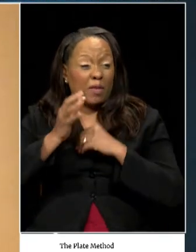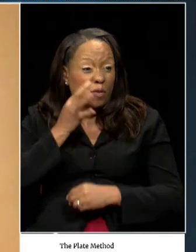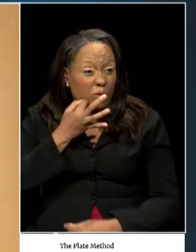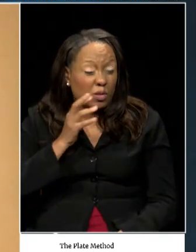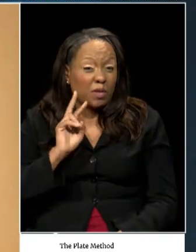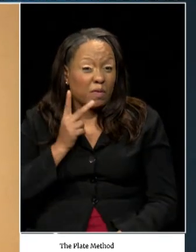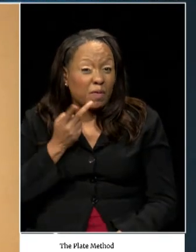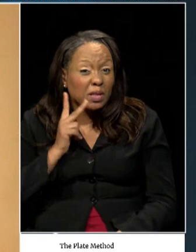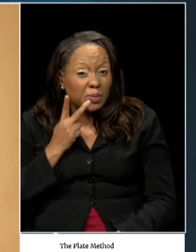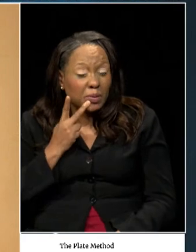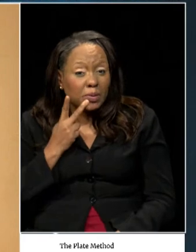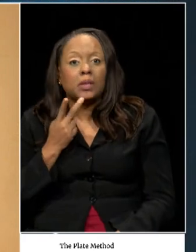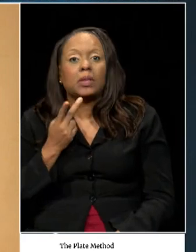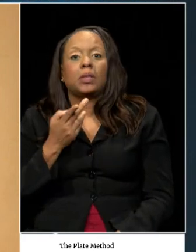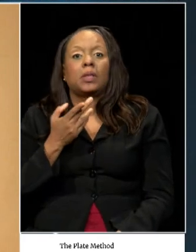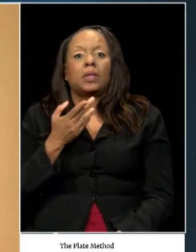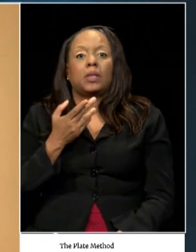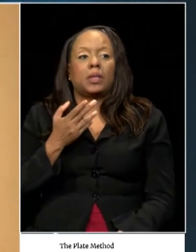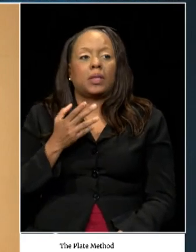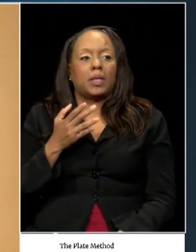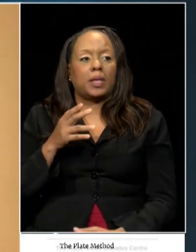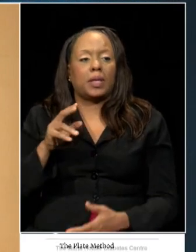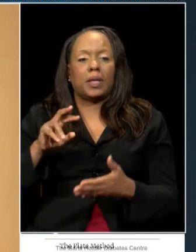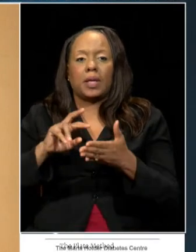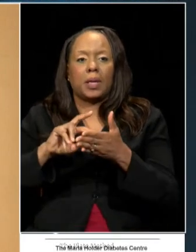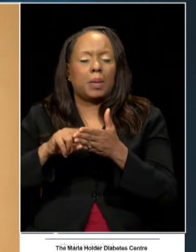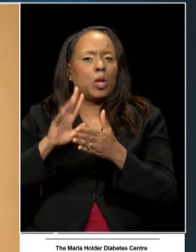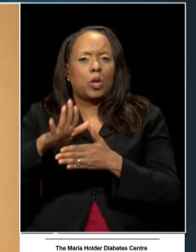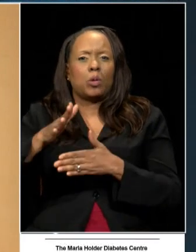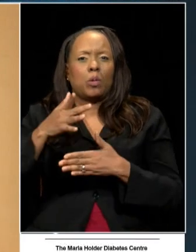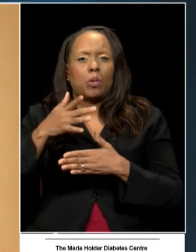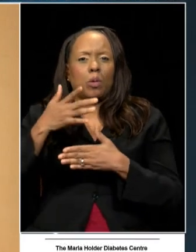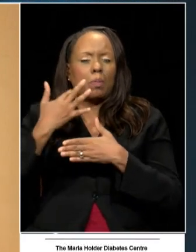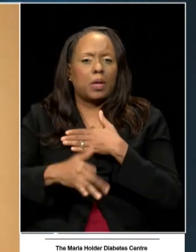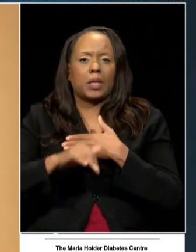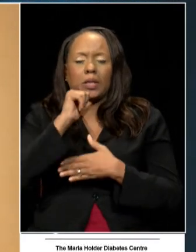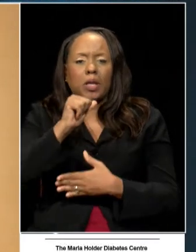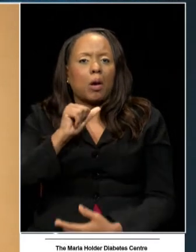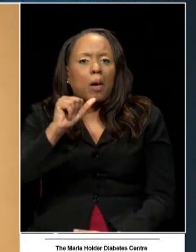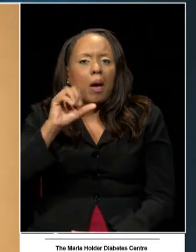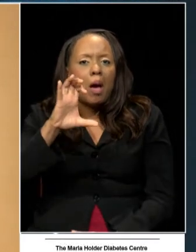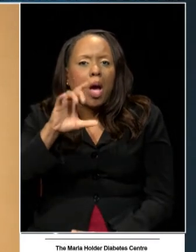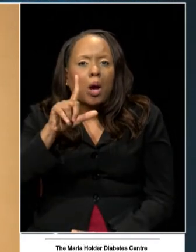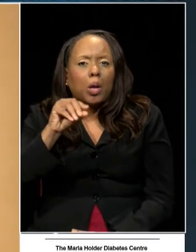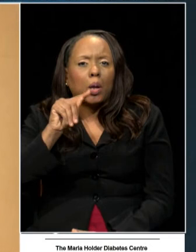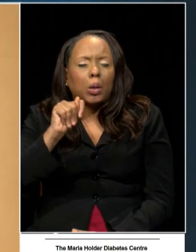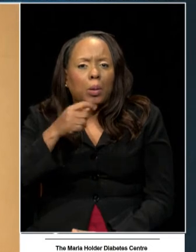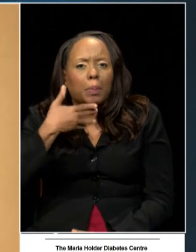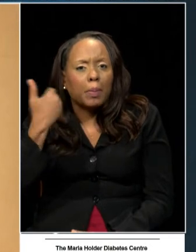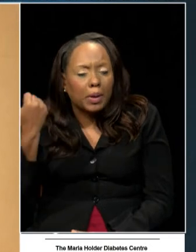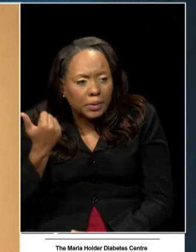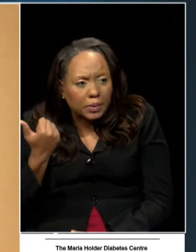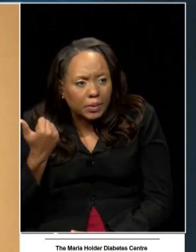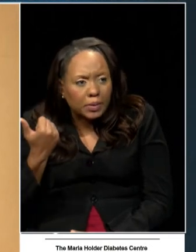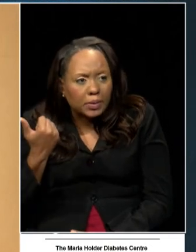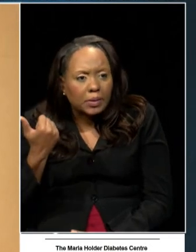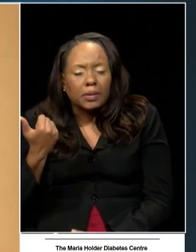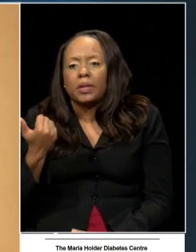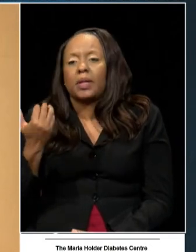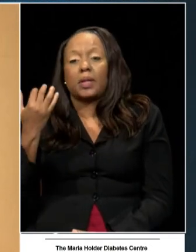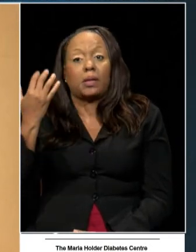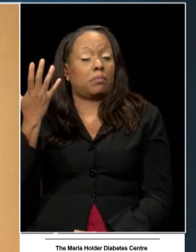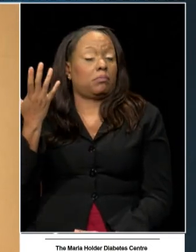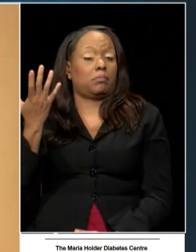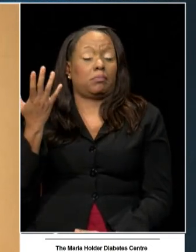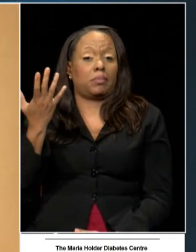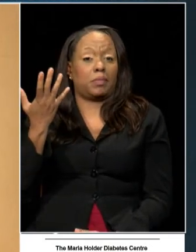not clot any better than or any more avidly than if you're